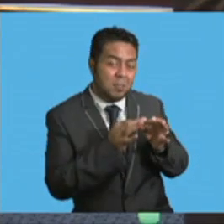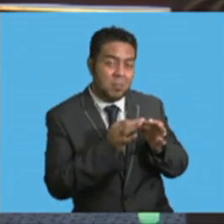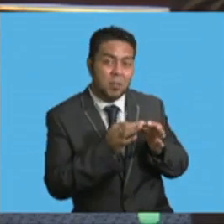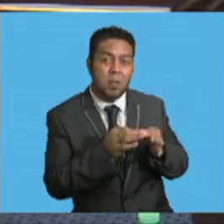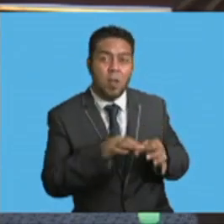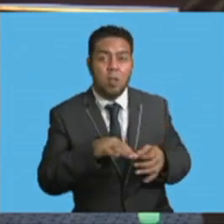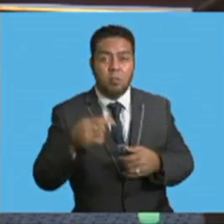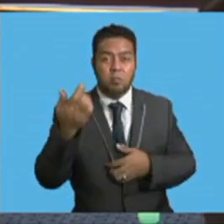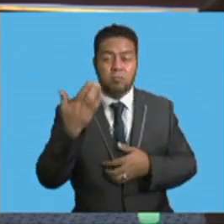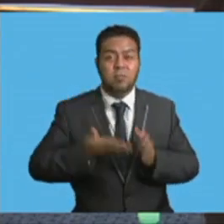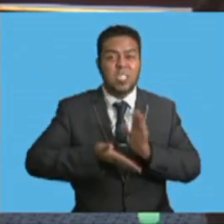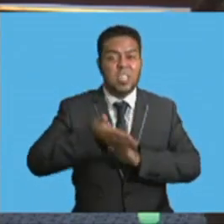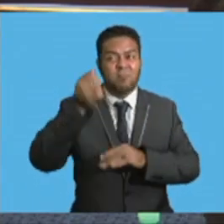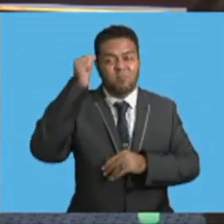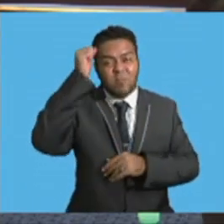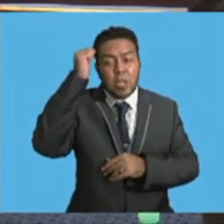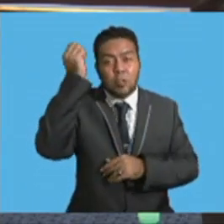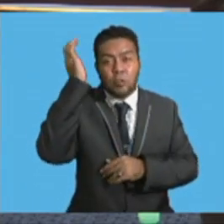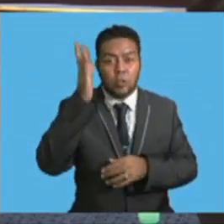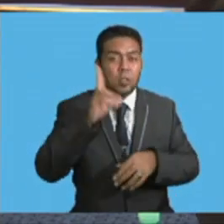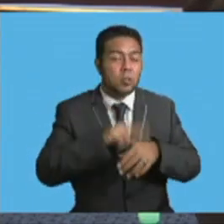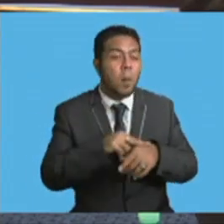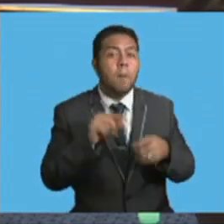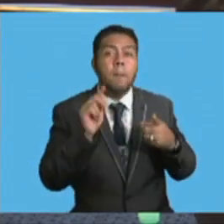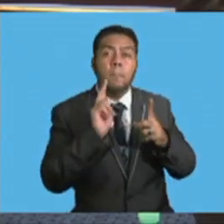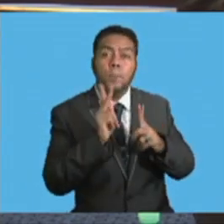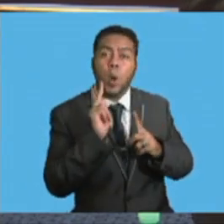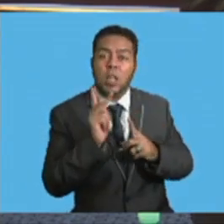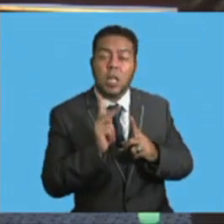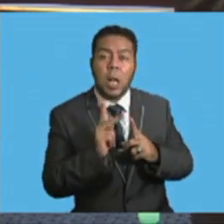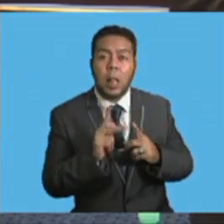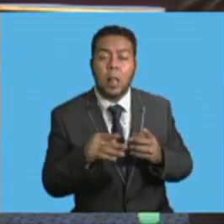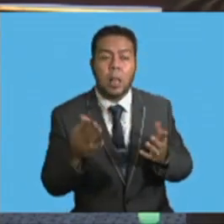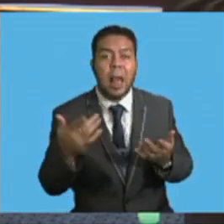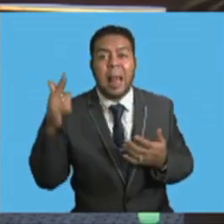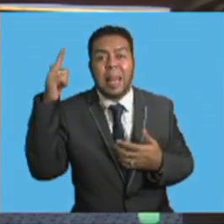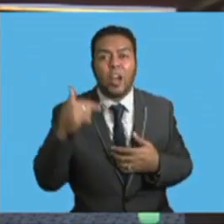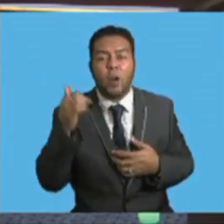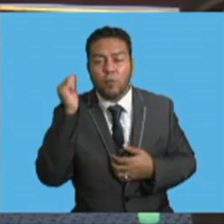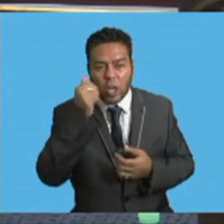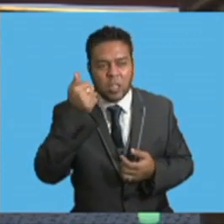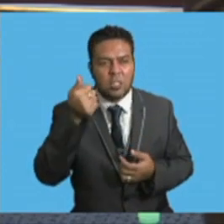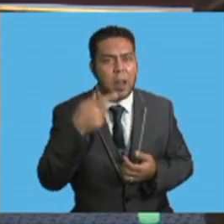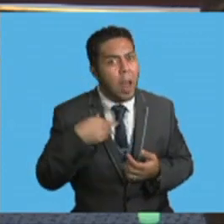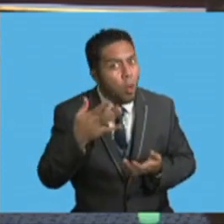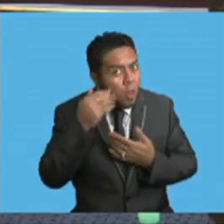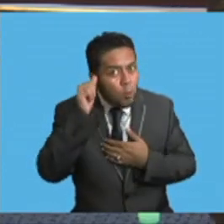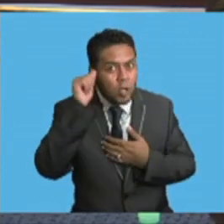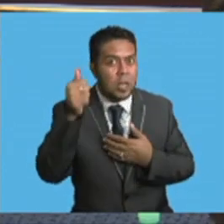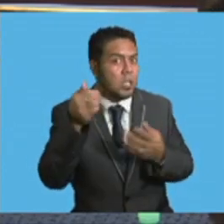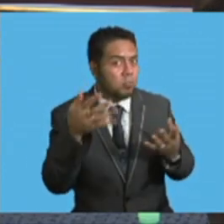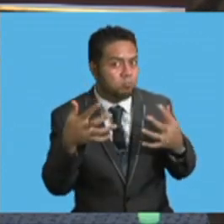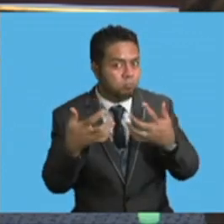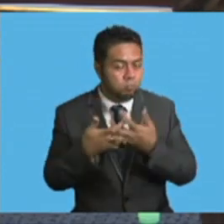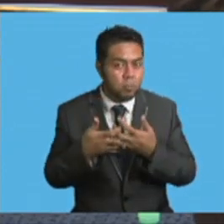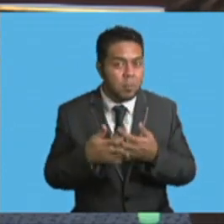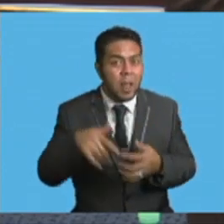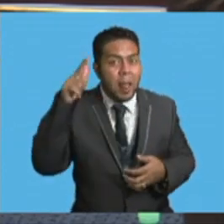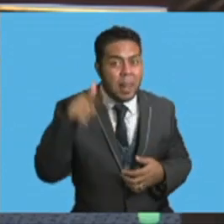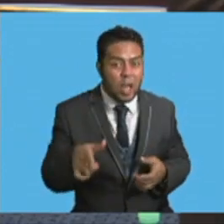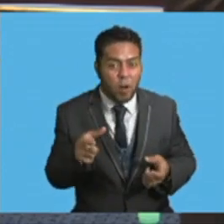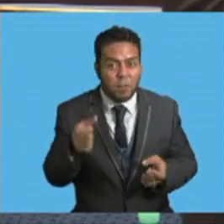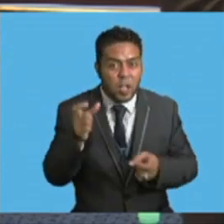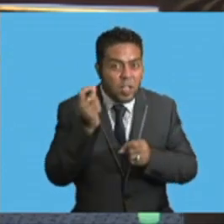of why doctors leave. Political instability, we are now stable. Lack of recognition, they are now recognized and paid well. Lack of